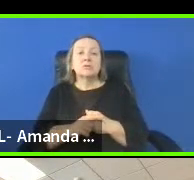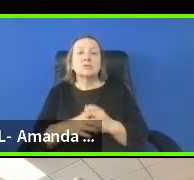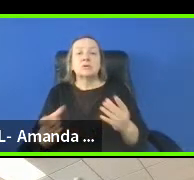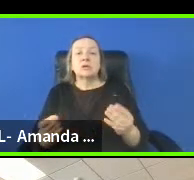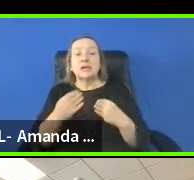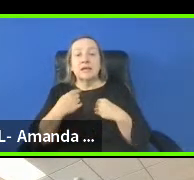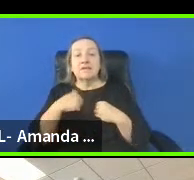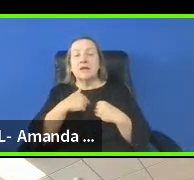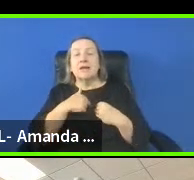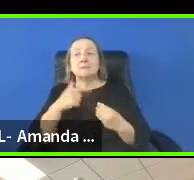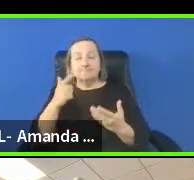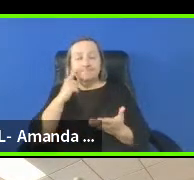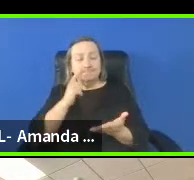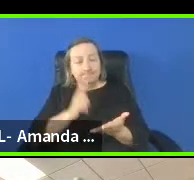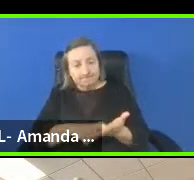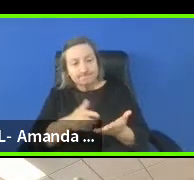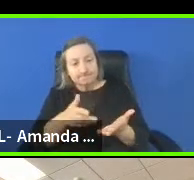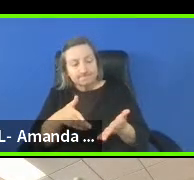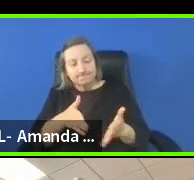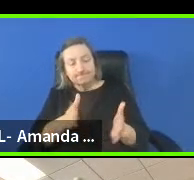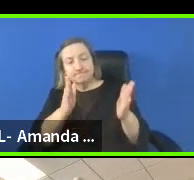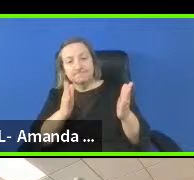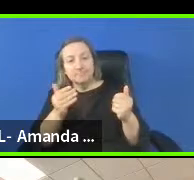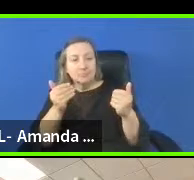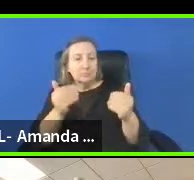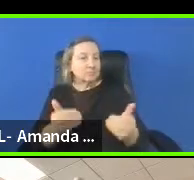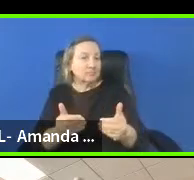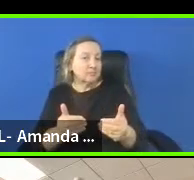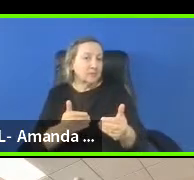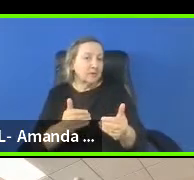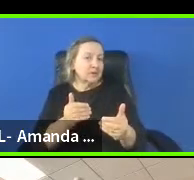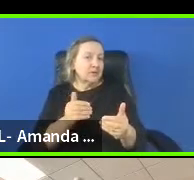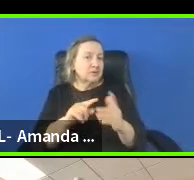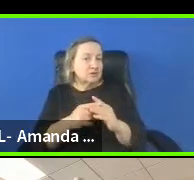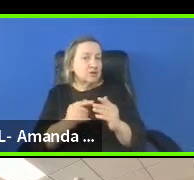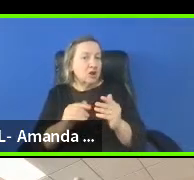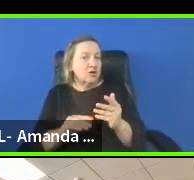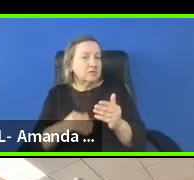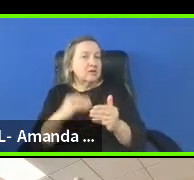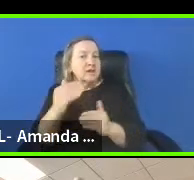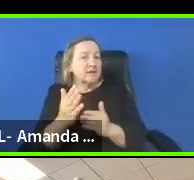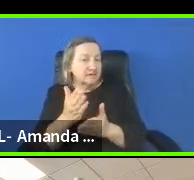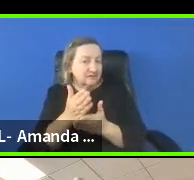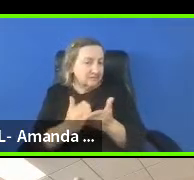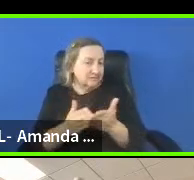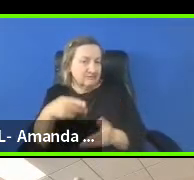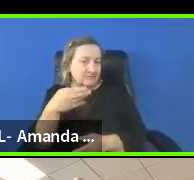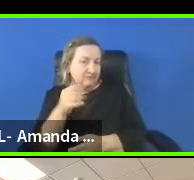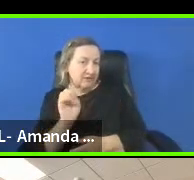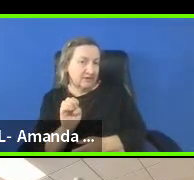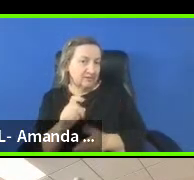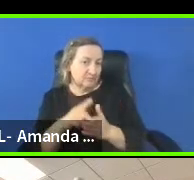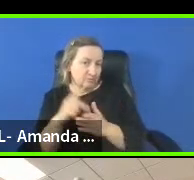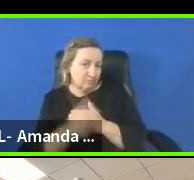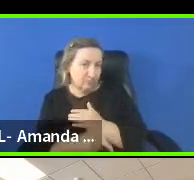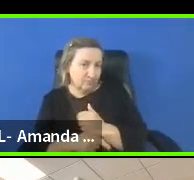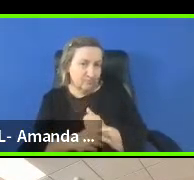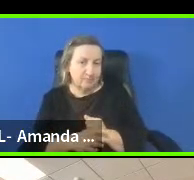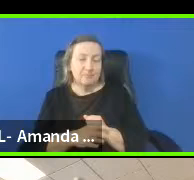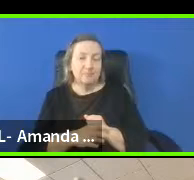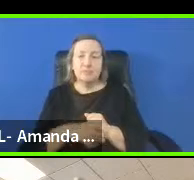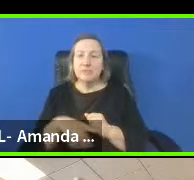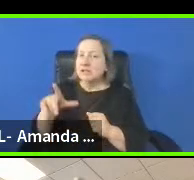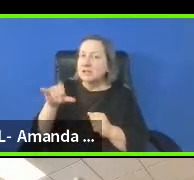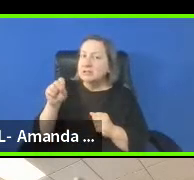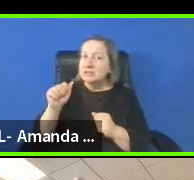the acknowledgement to move forward into the next phase of the program. So Lisa, was there